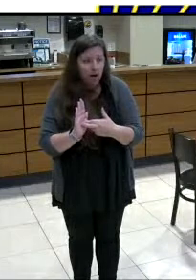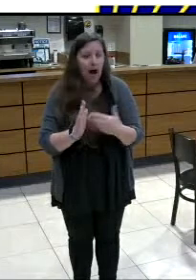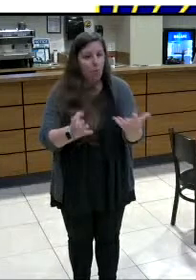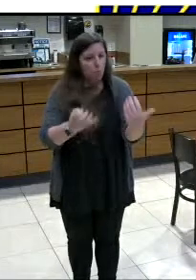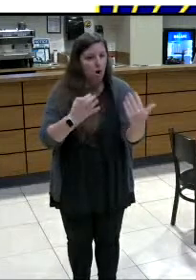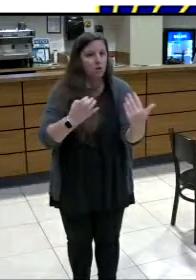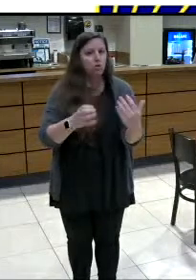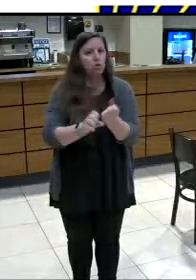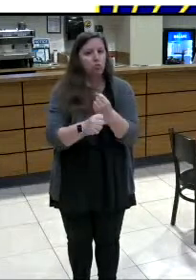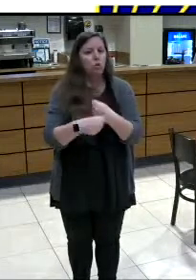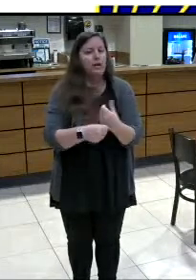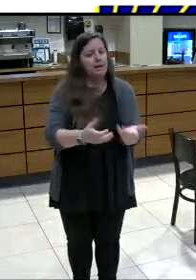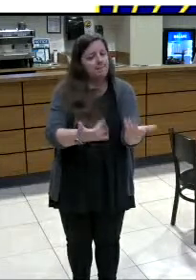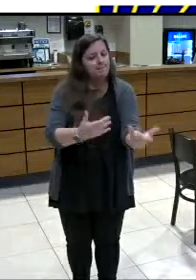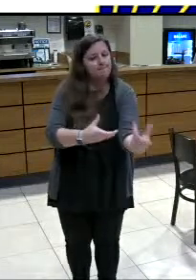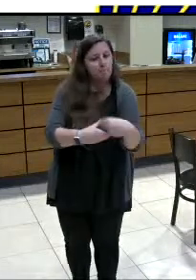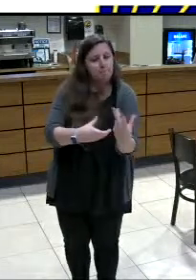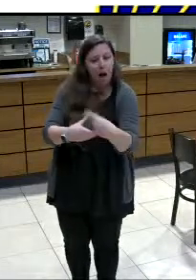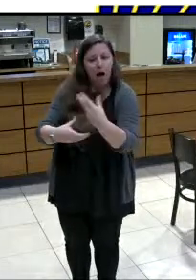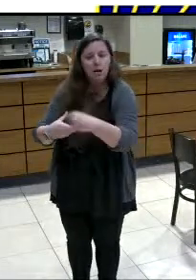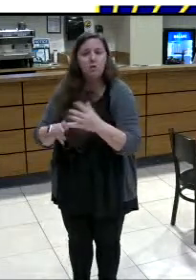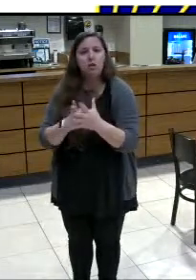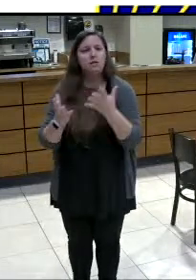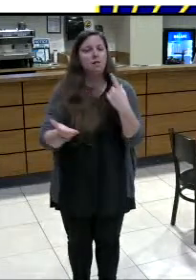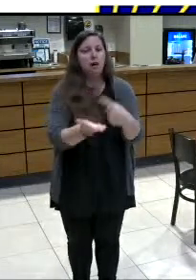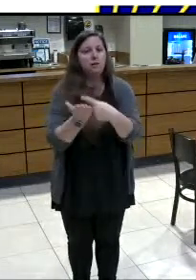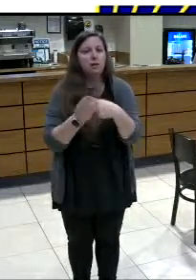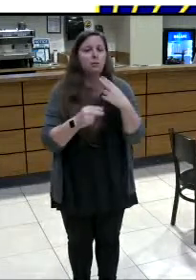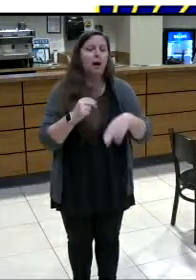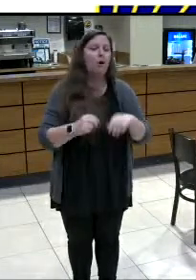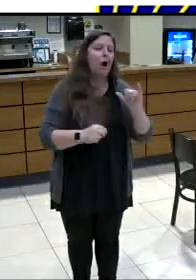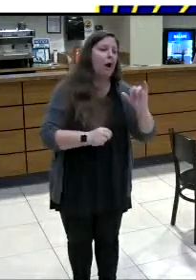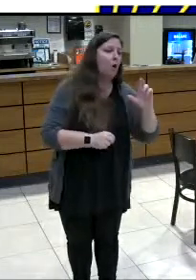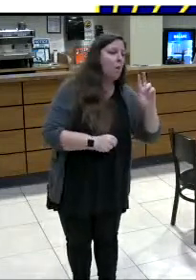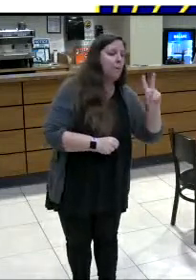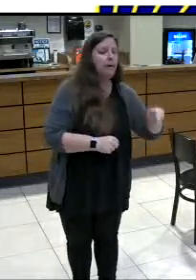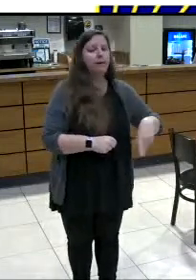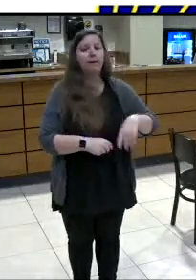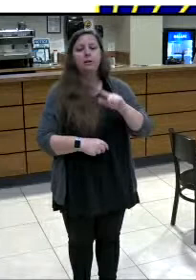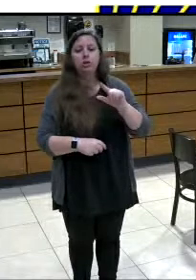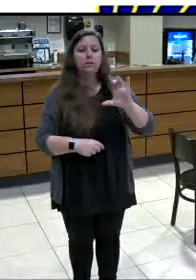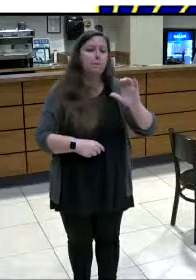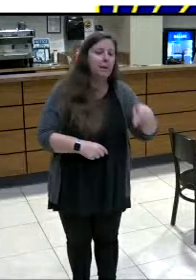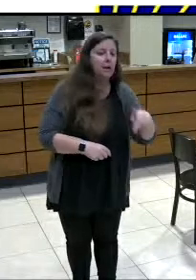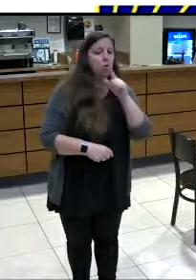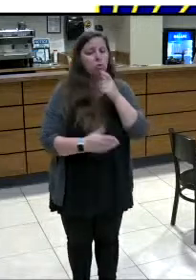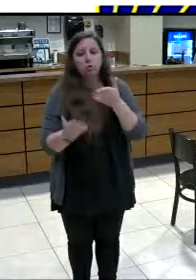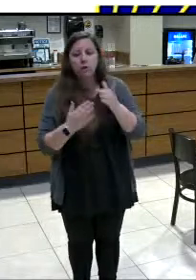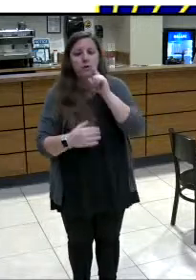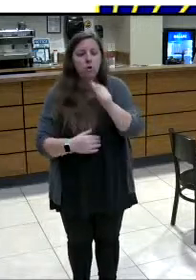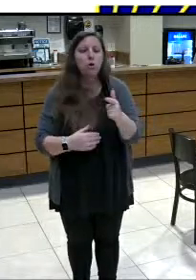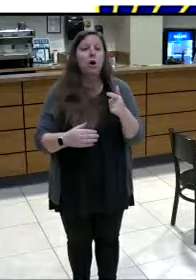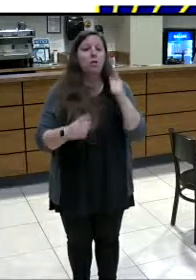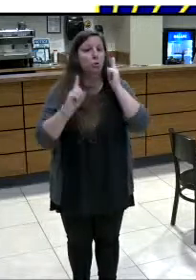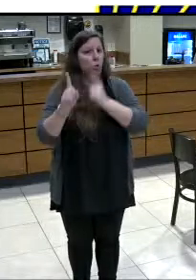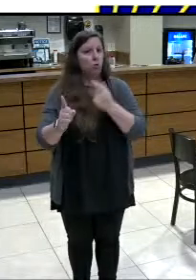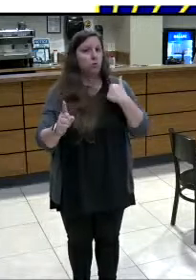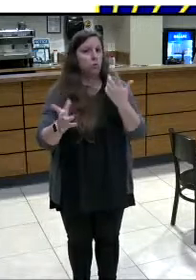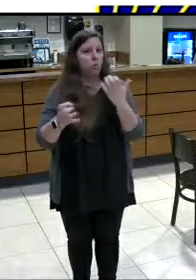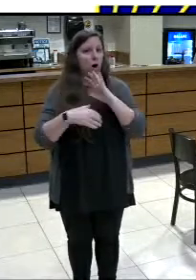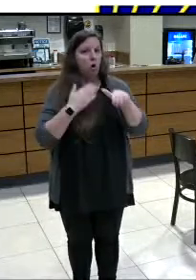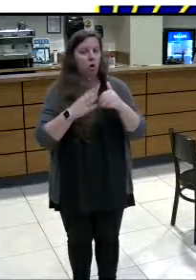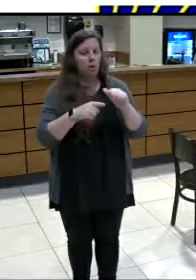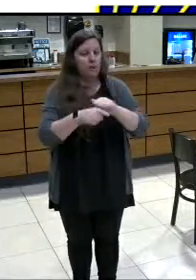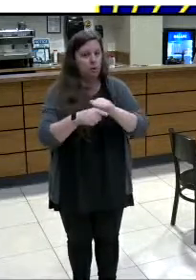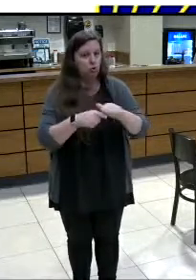of conversation around IRRP and GCC and who's serving who. The goal is to make sure that everyone is trained. GCC